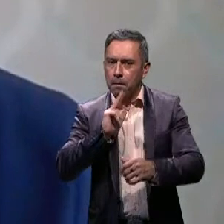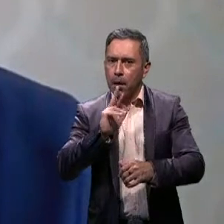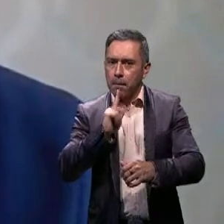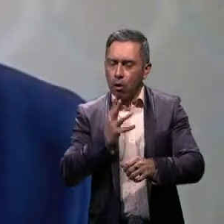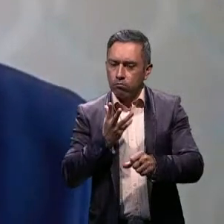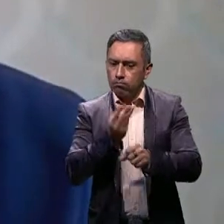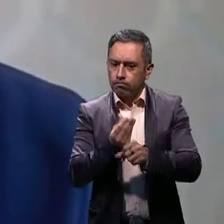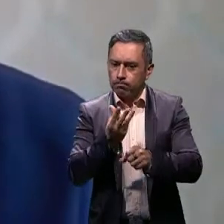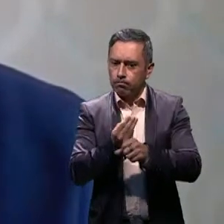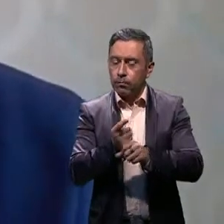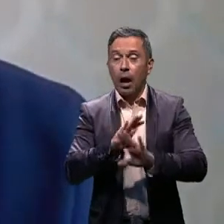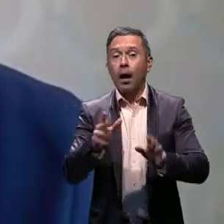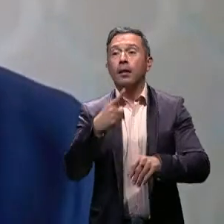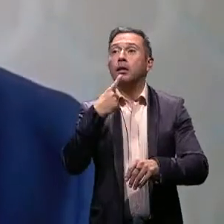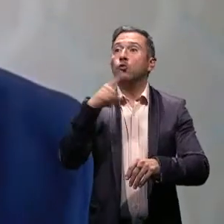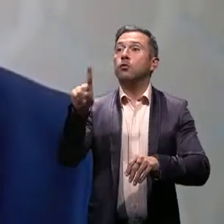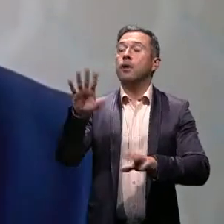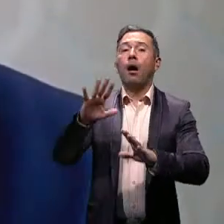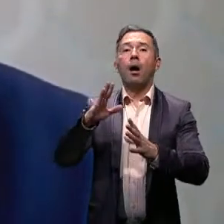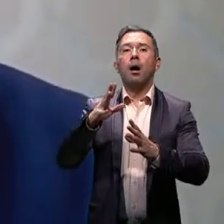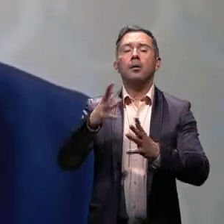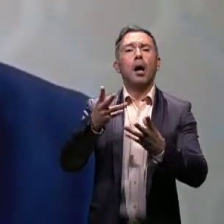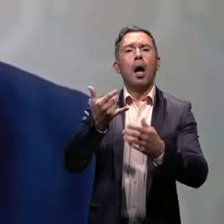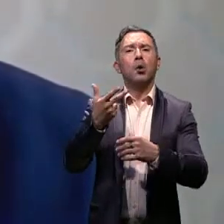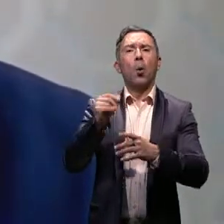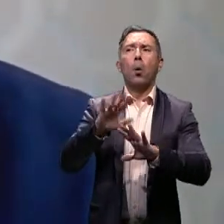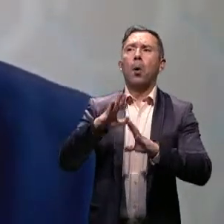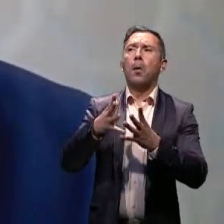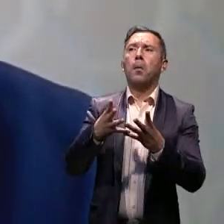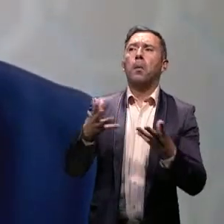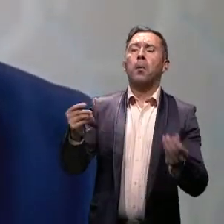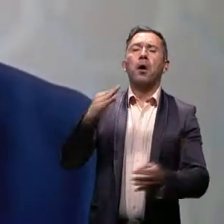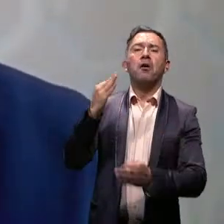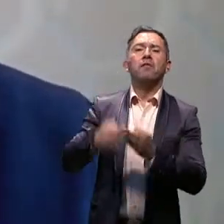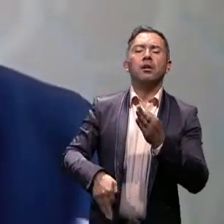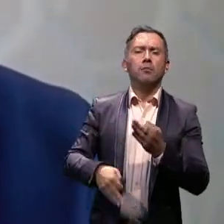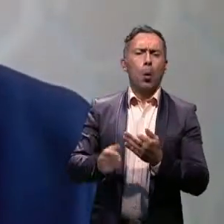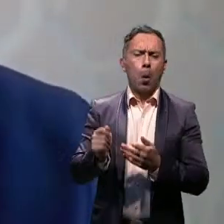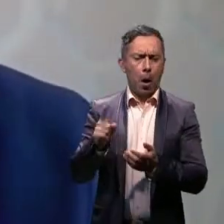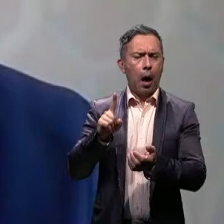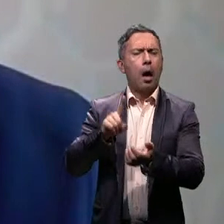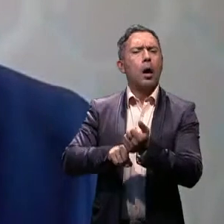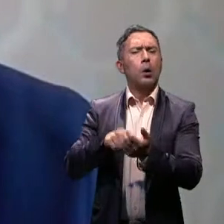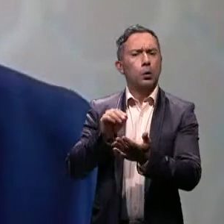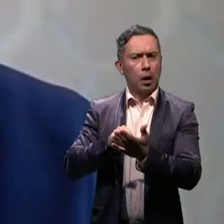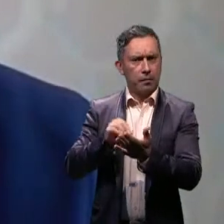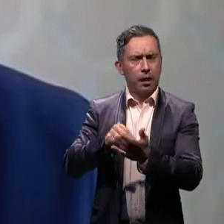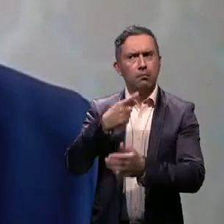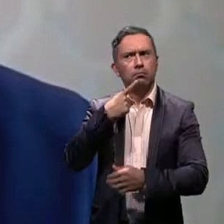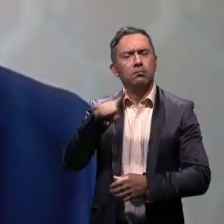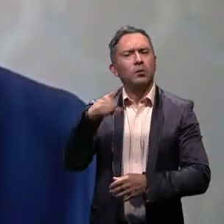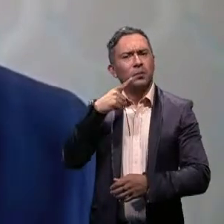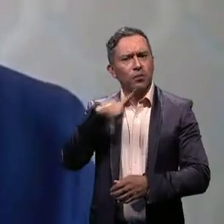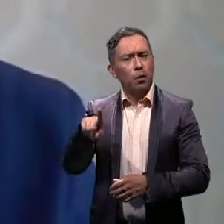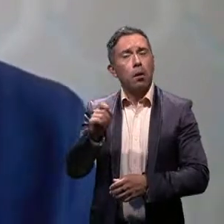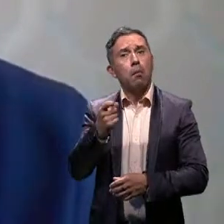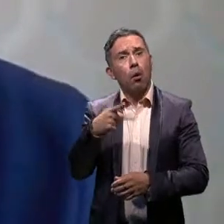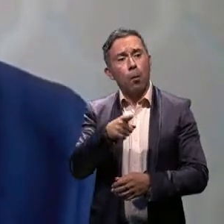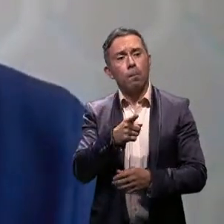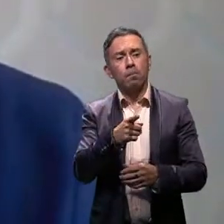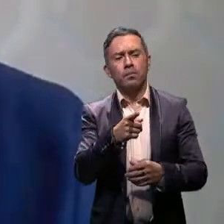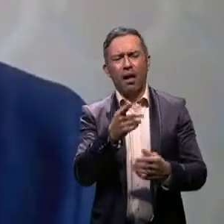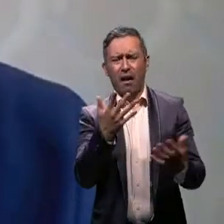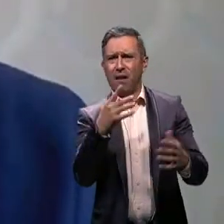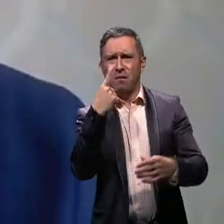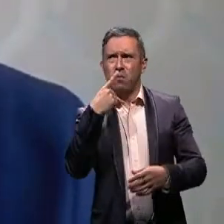the end of all these complaints, but all the complaints that have been focused on fraud,